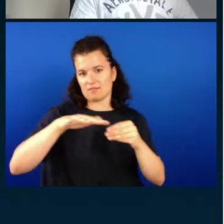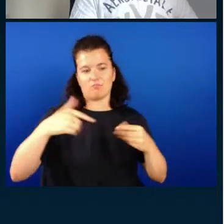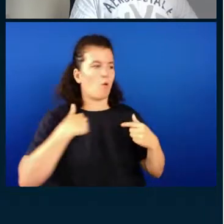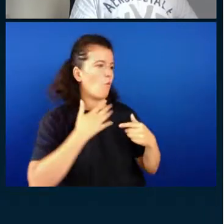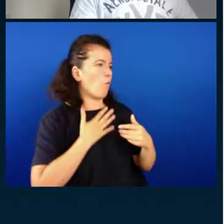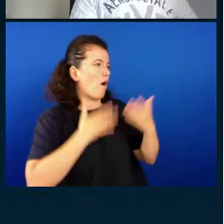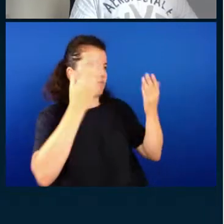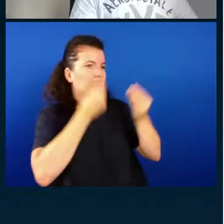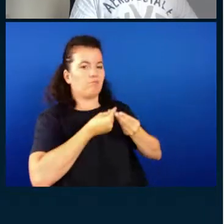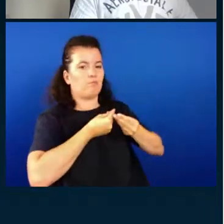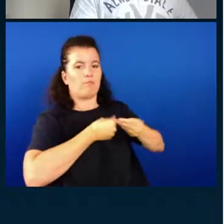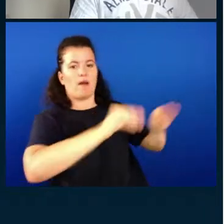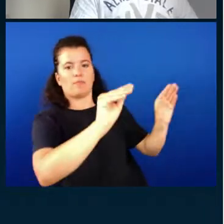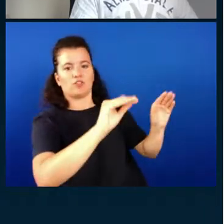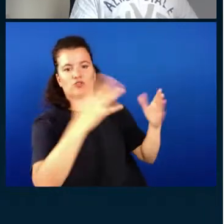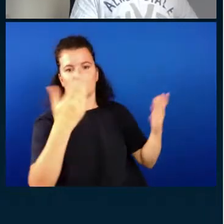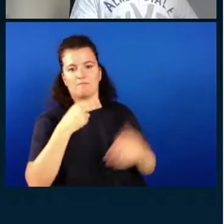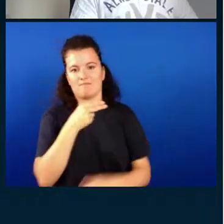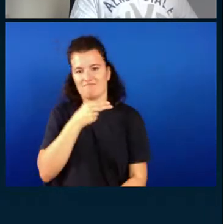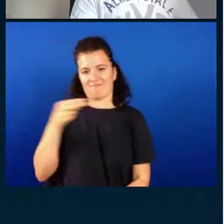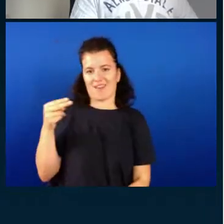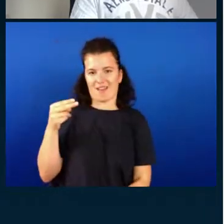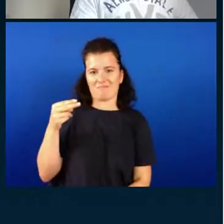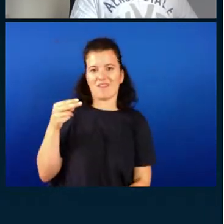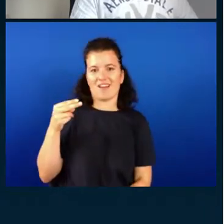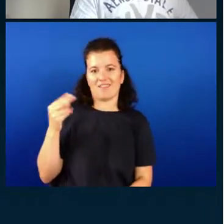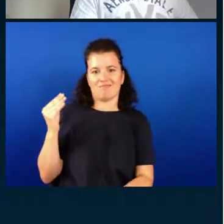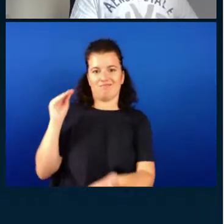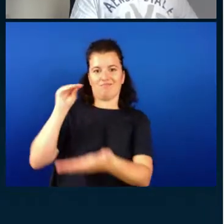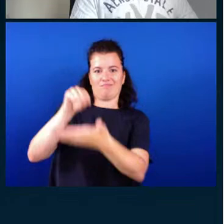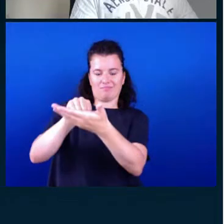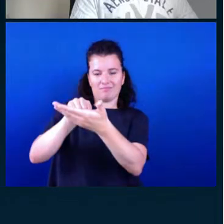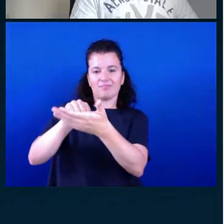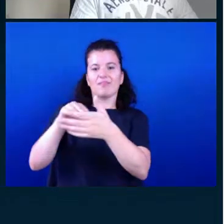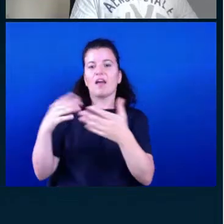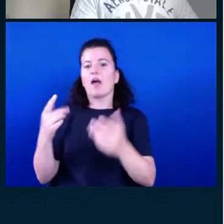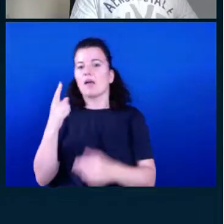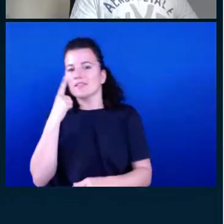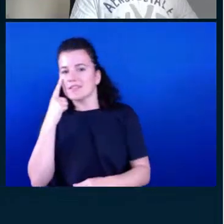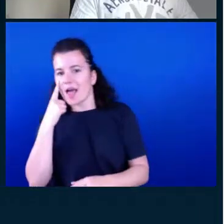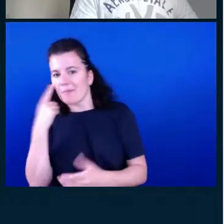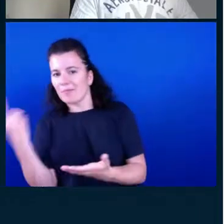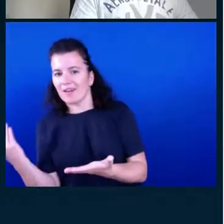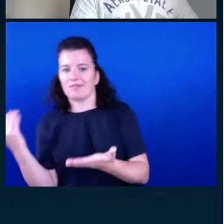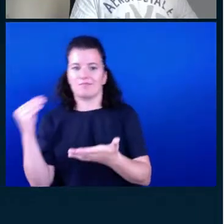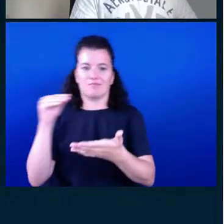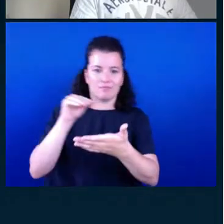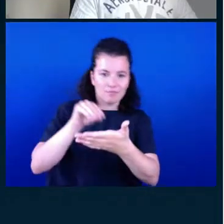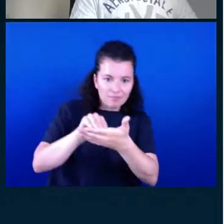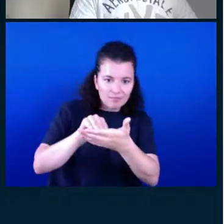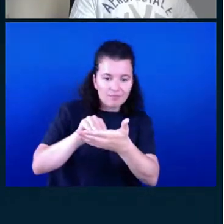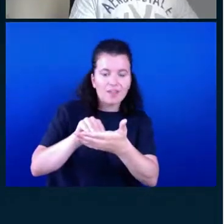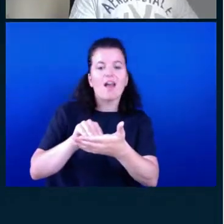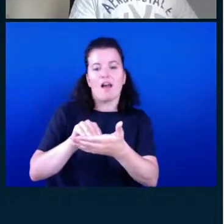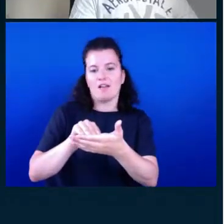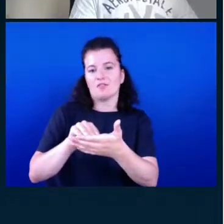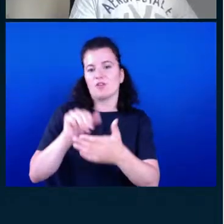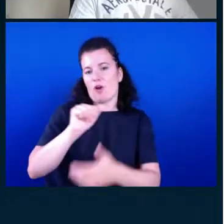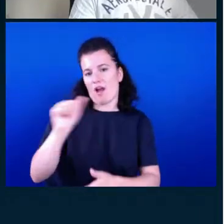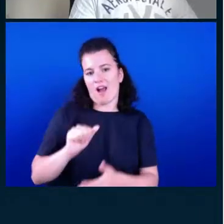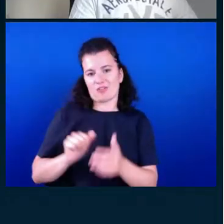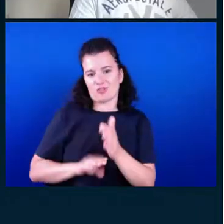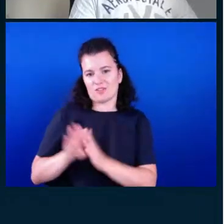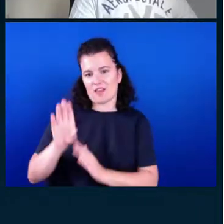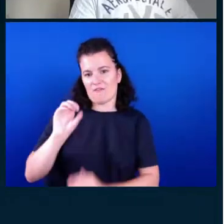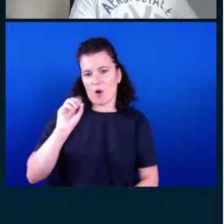name Kaushik Aravali right now. Sample which I created, and I'm going to add Azure DevOps to it, Azure DevOps